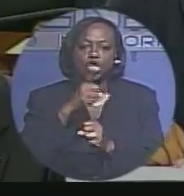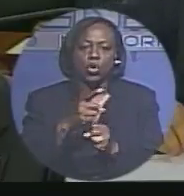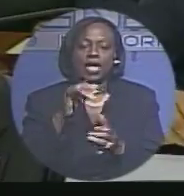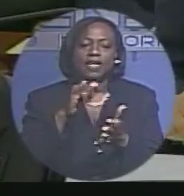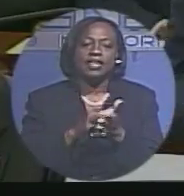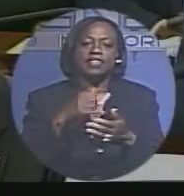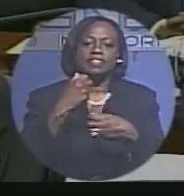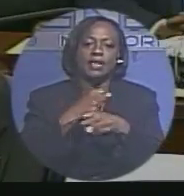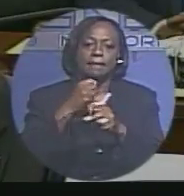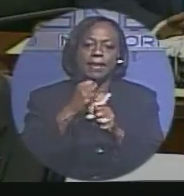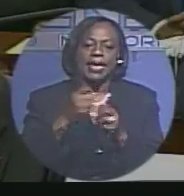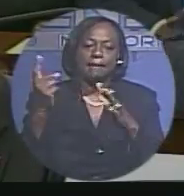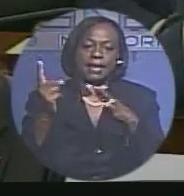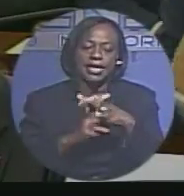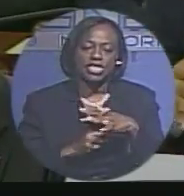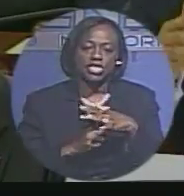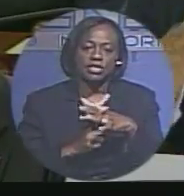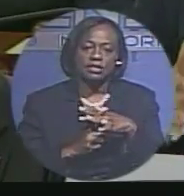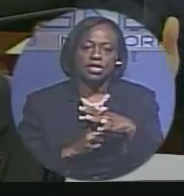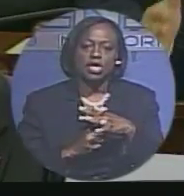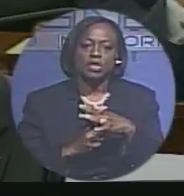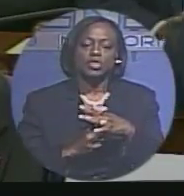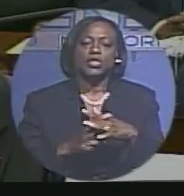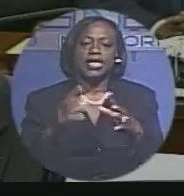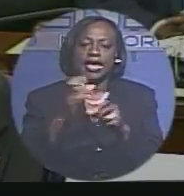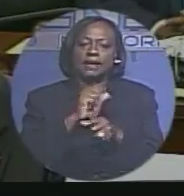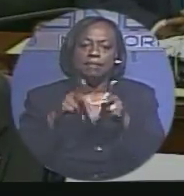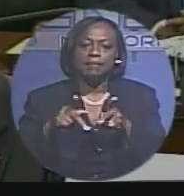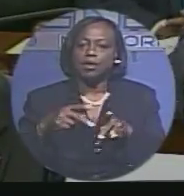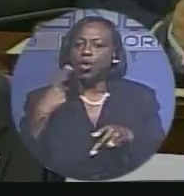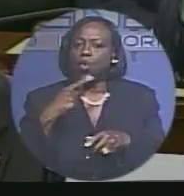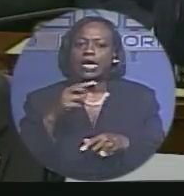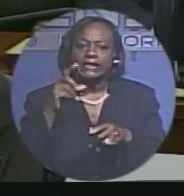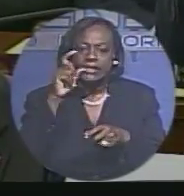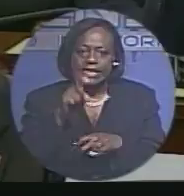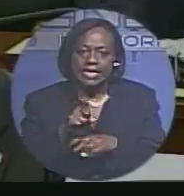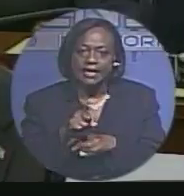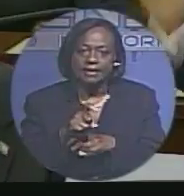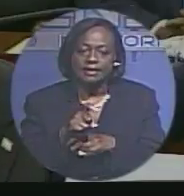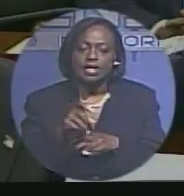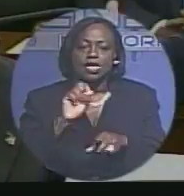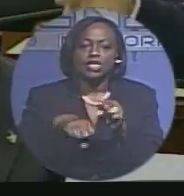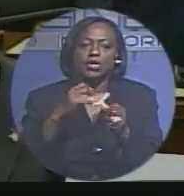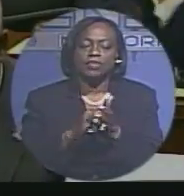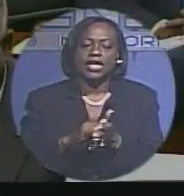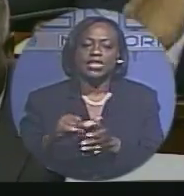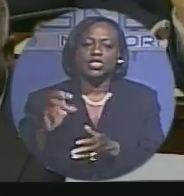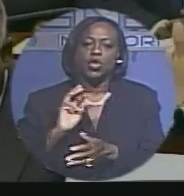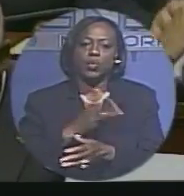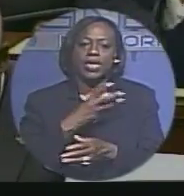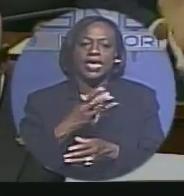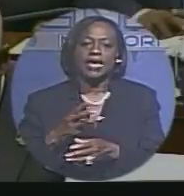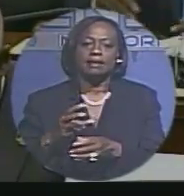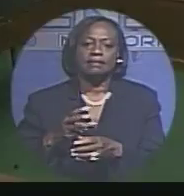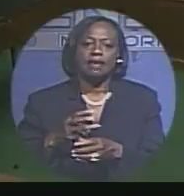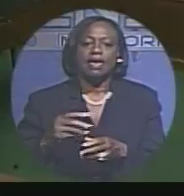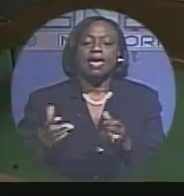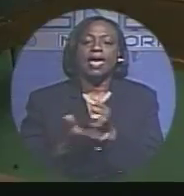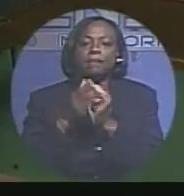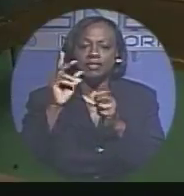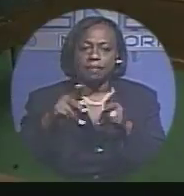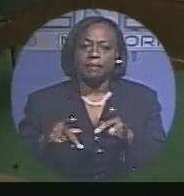the use of part of that fund to target people who are in distress so that we may bring relevant relief to people right